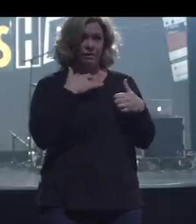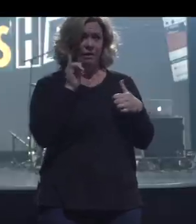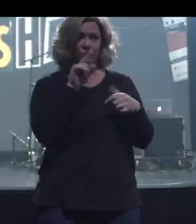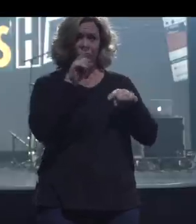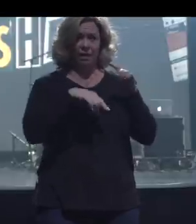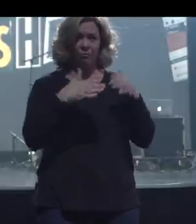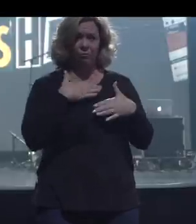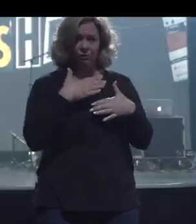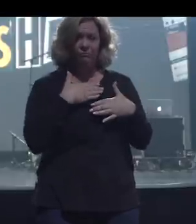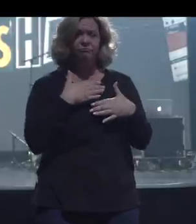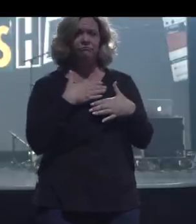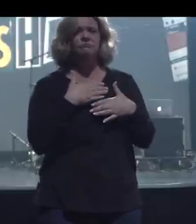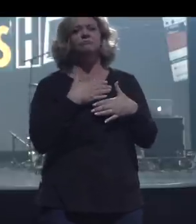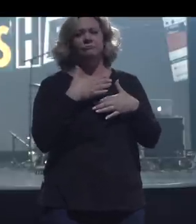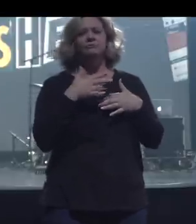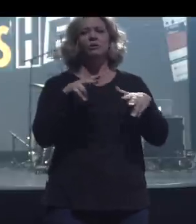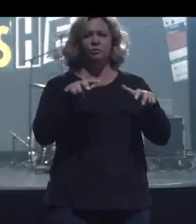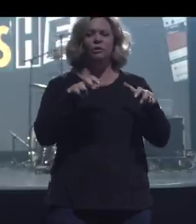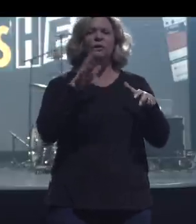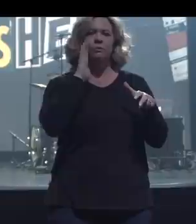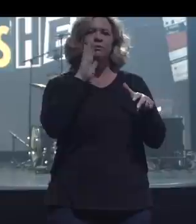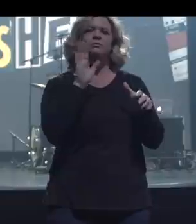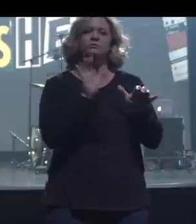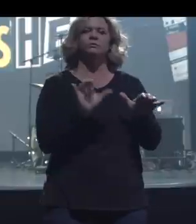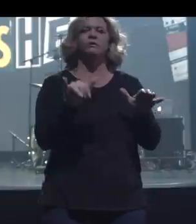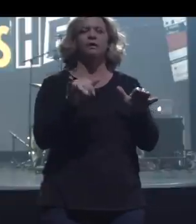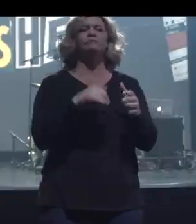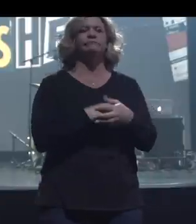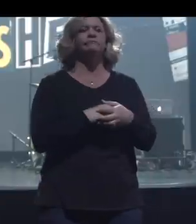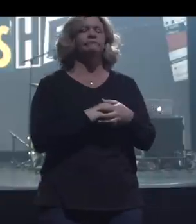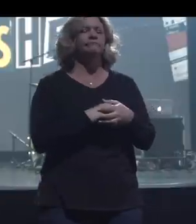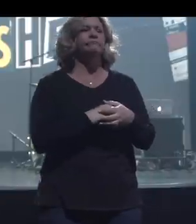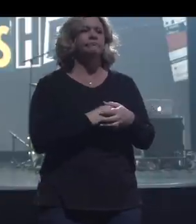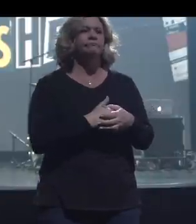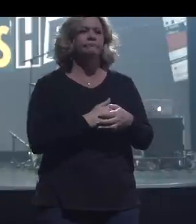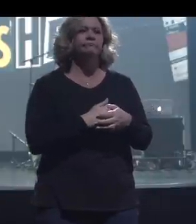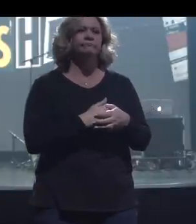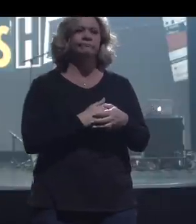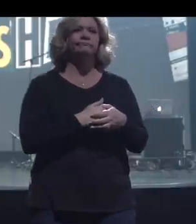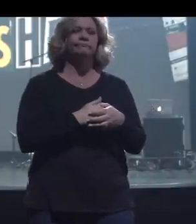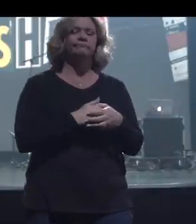That's what greed does. Now here's the problem, I think.